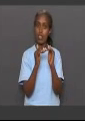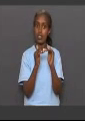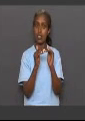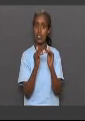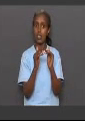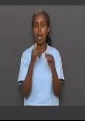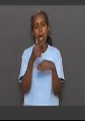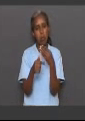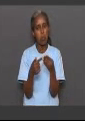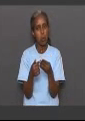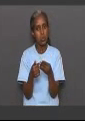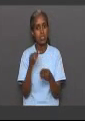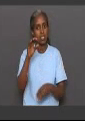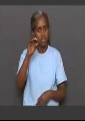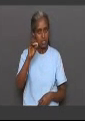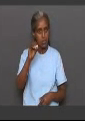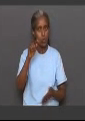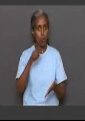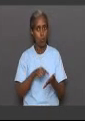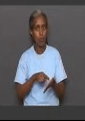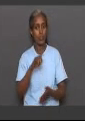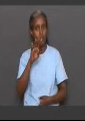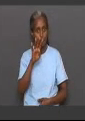equals about